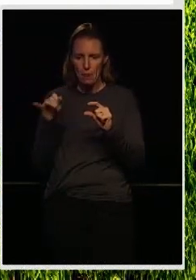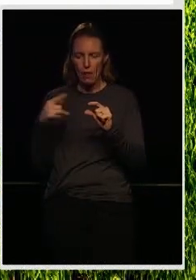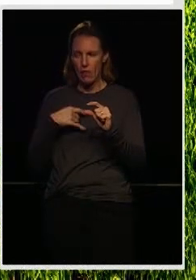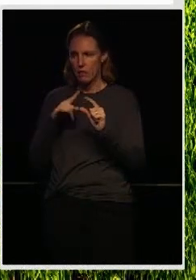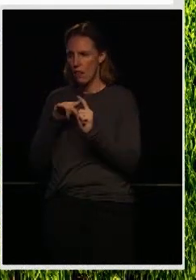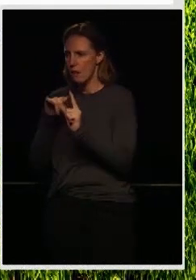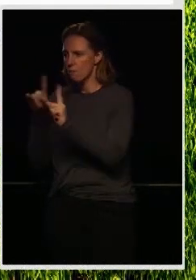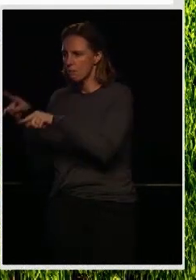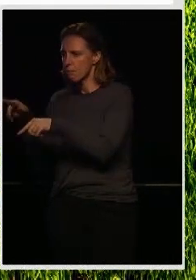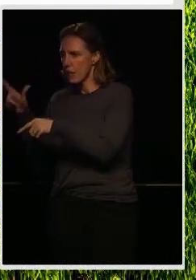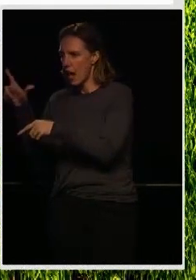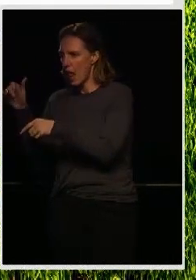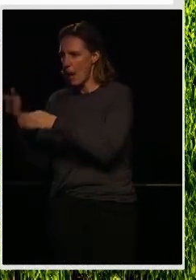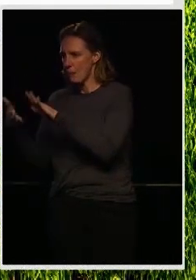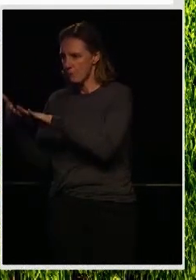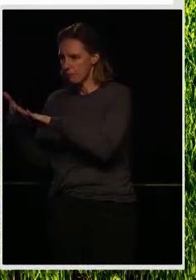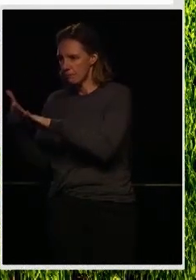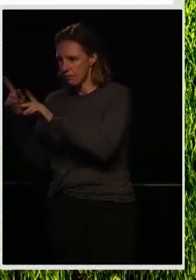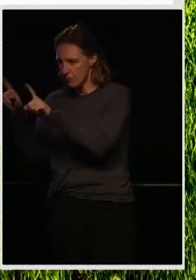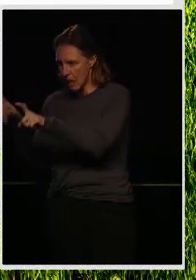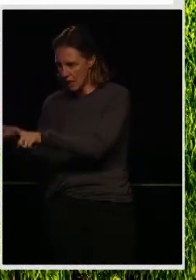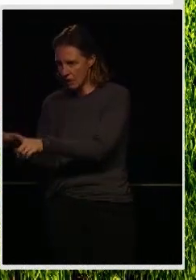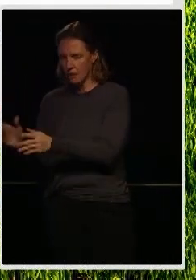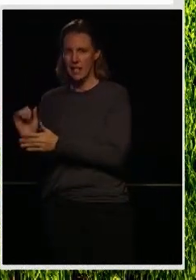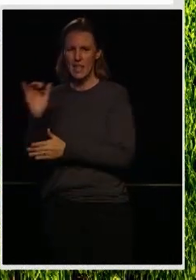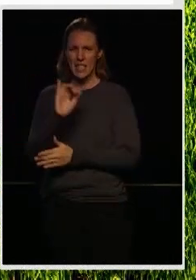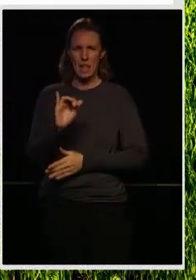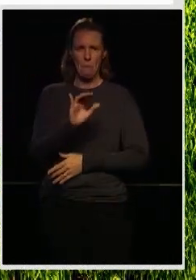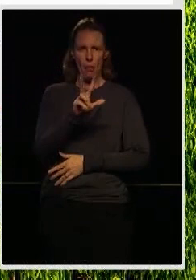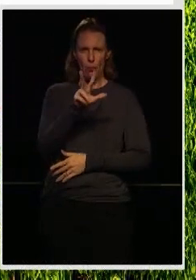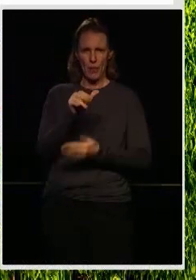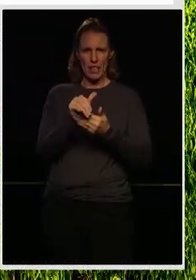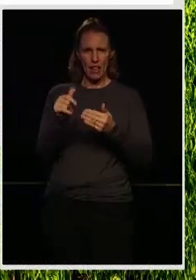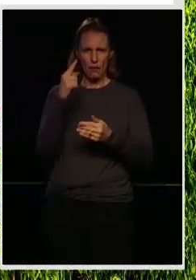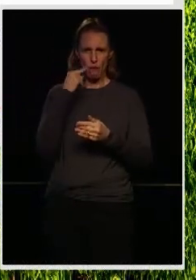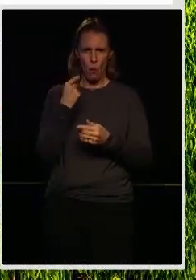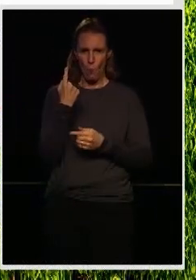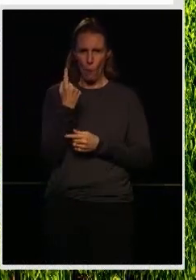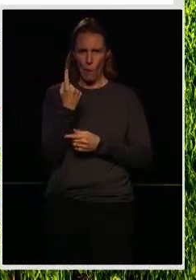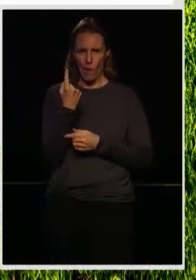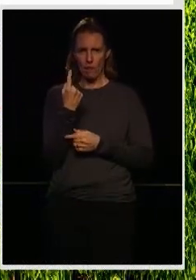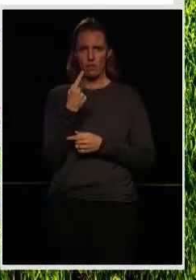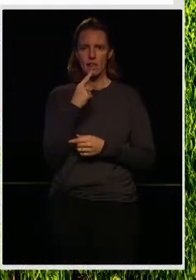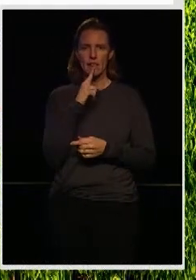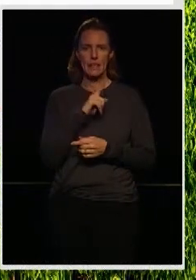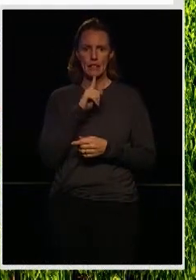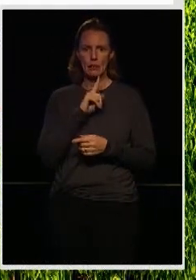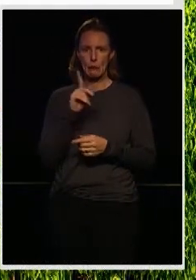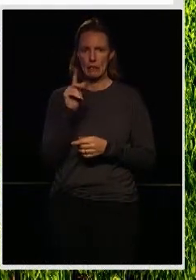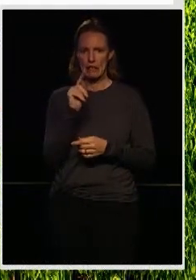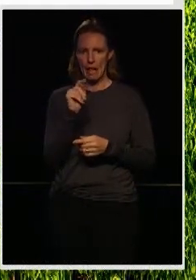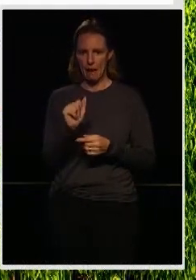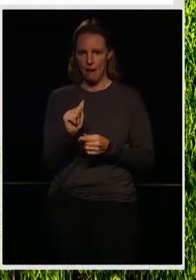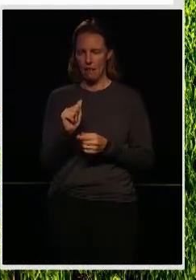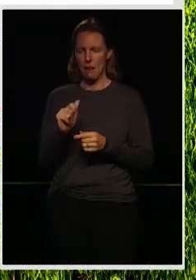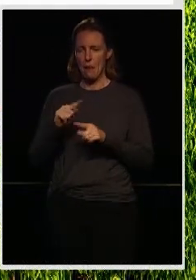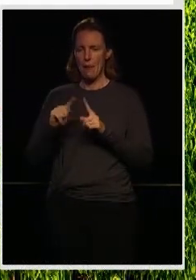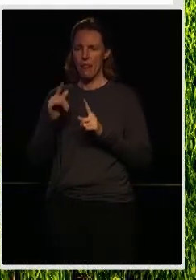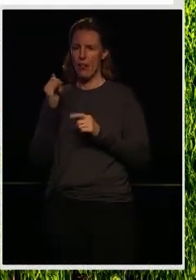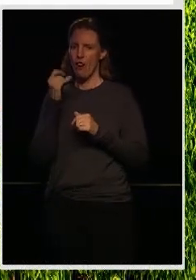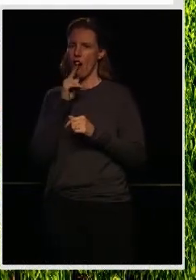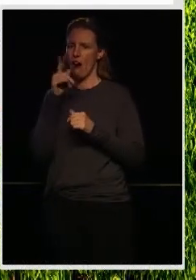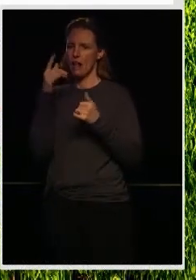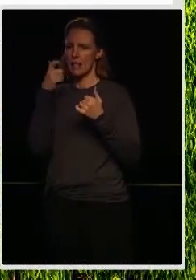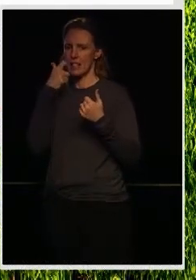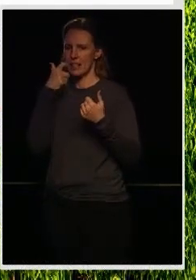traditional lab environment. In that case, it's about $3 for a single data point. There are existing on-farm technologies as